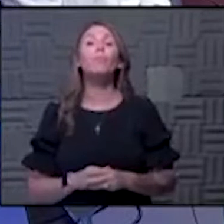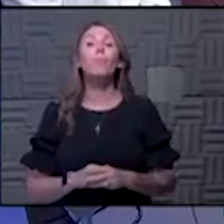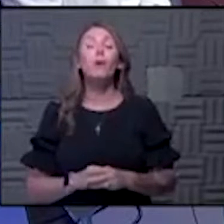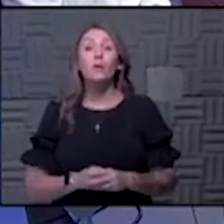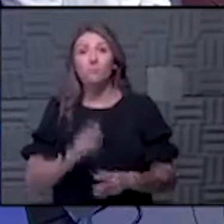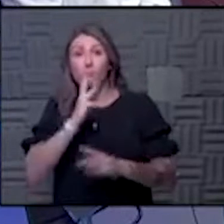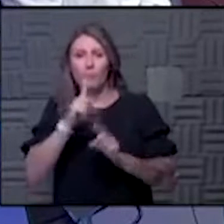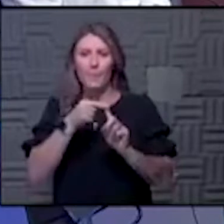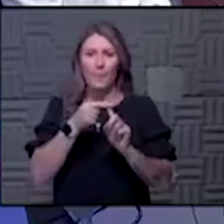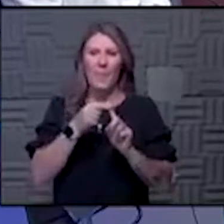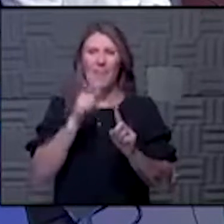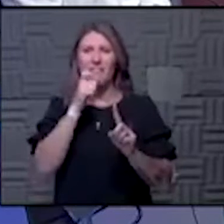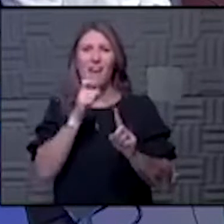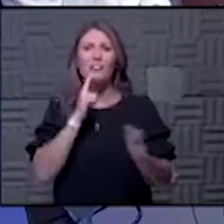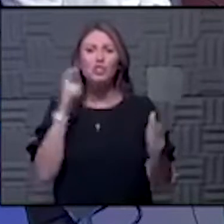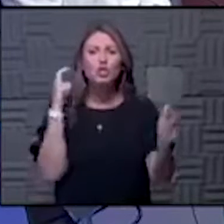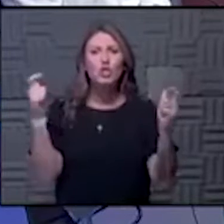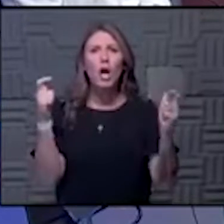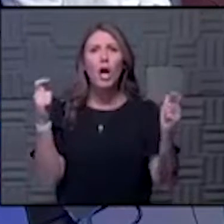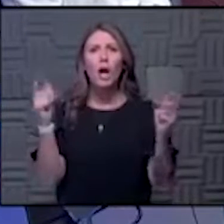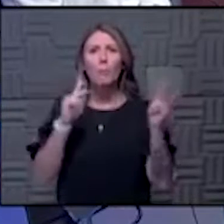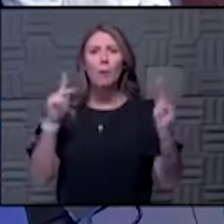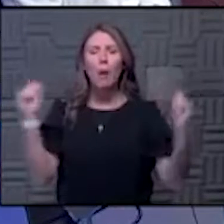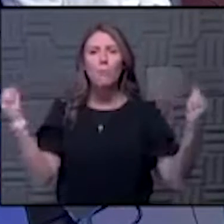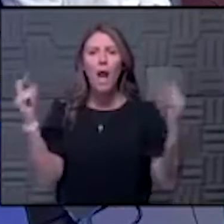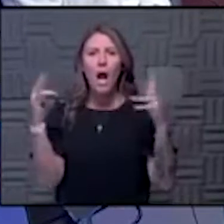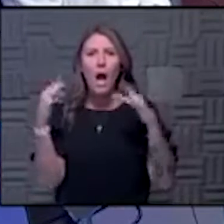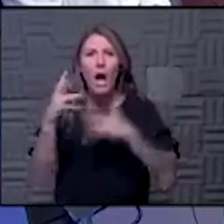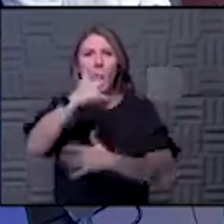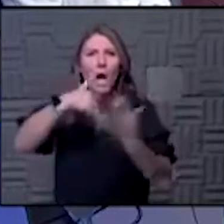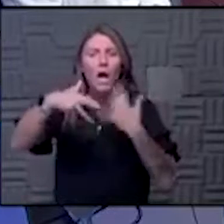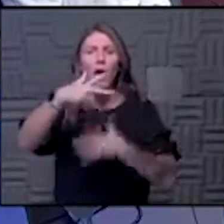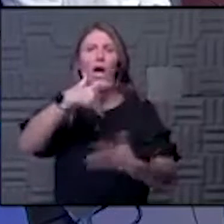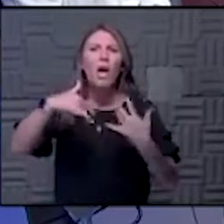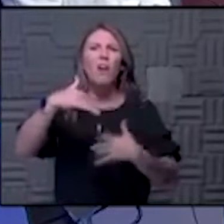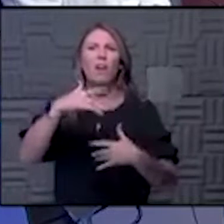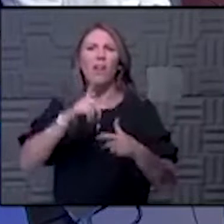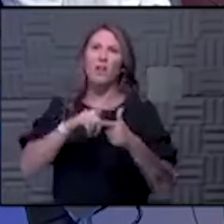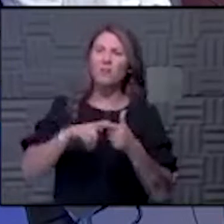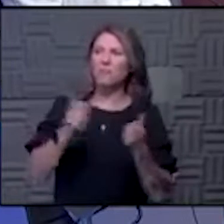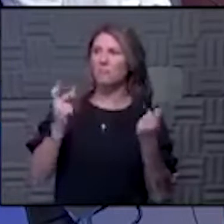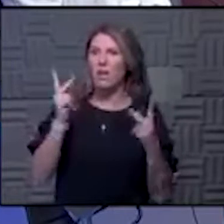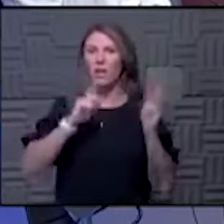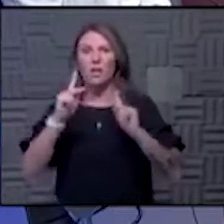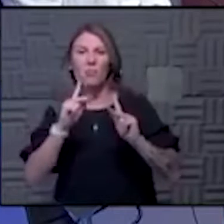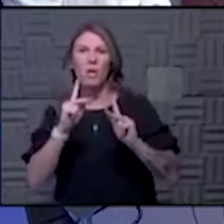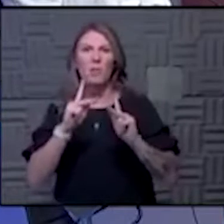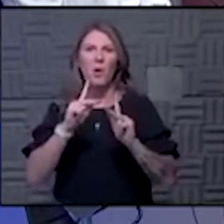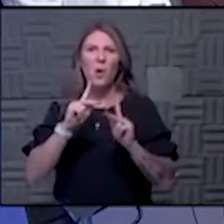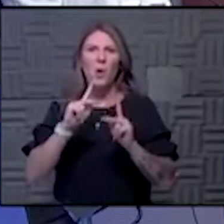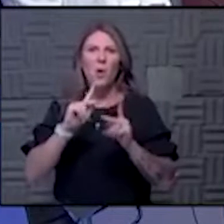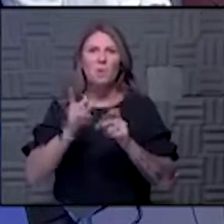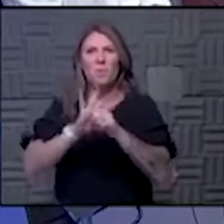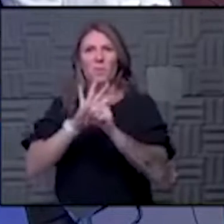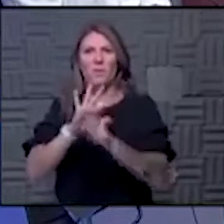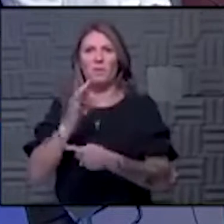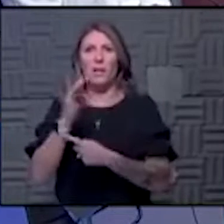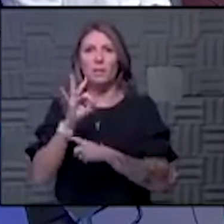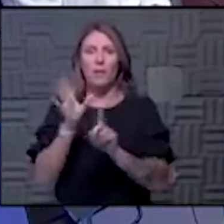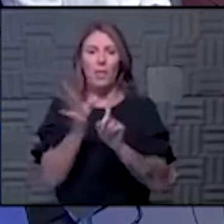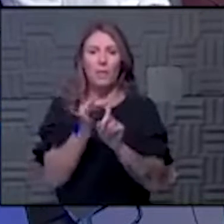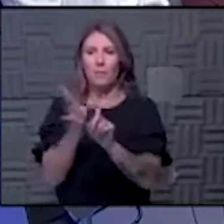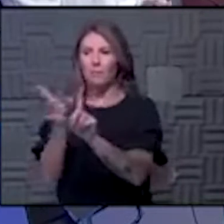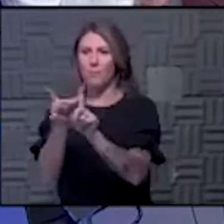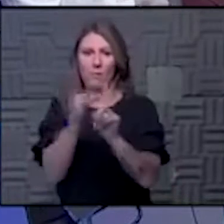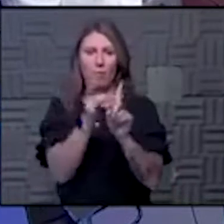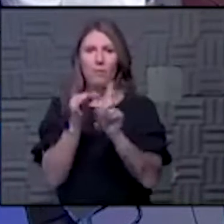how not trying to have really large gatherings, because when especially if you have big gatherings, you bring in a lot of people, and that's when COVID gets exchanged. And we said, remember, COVID